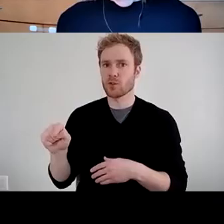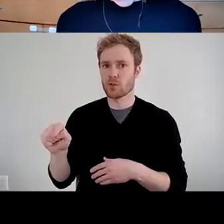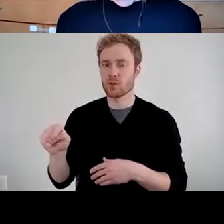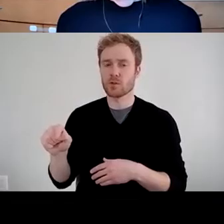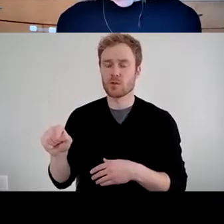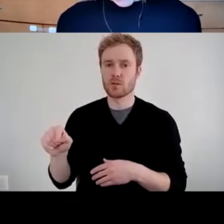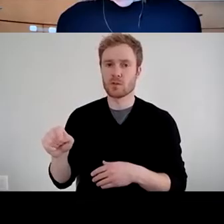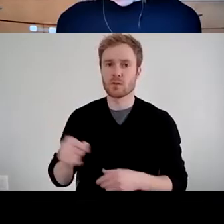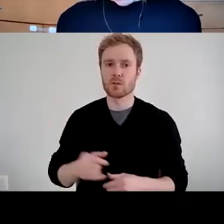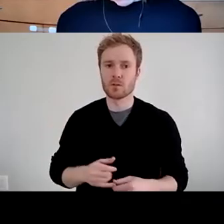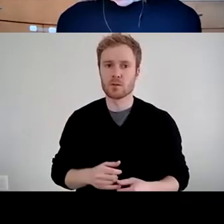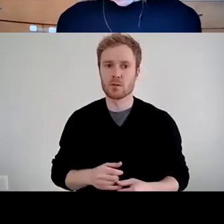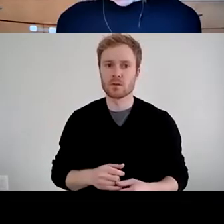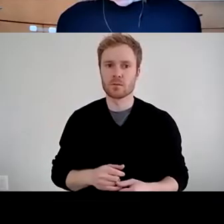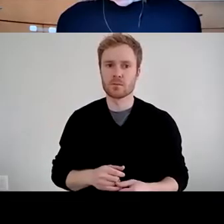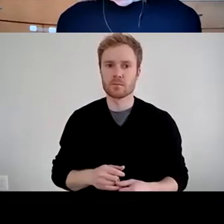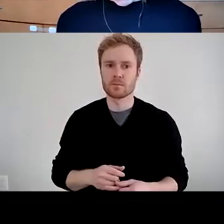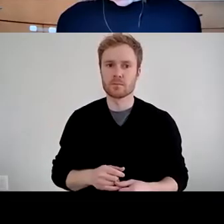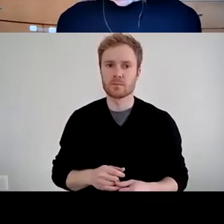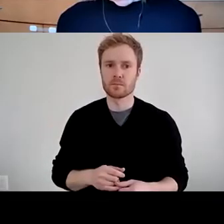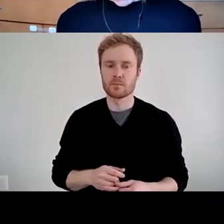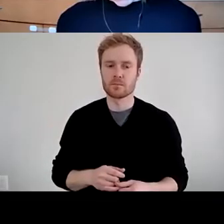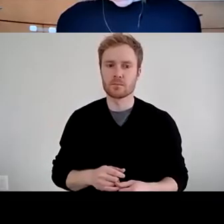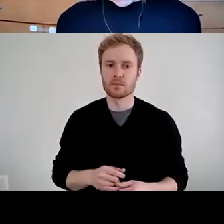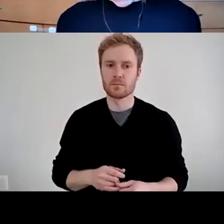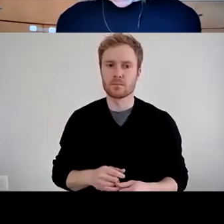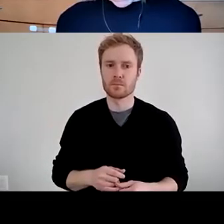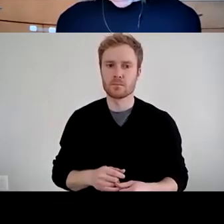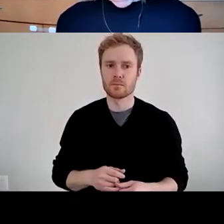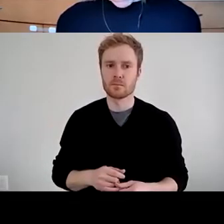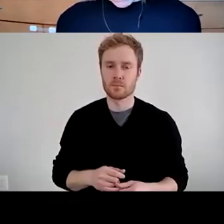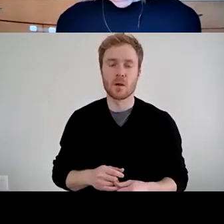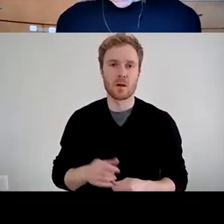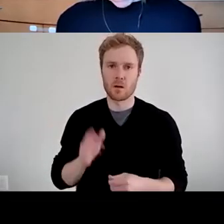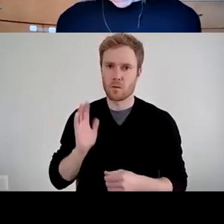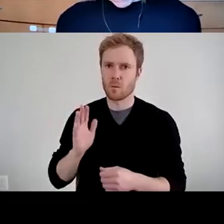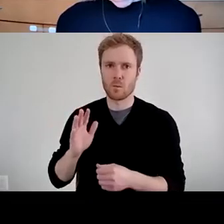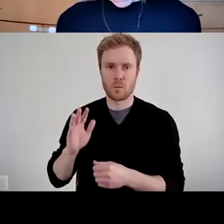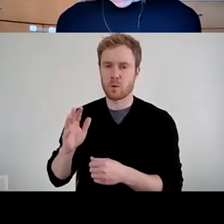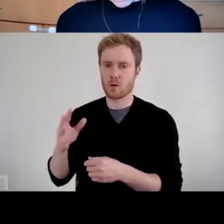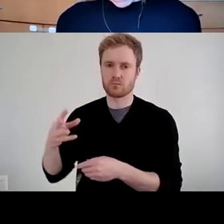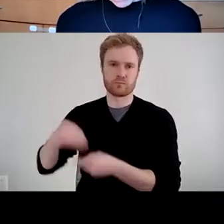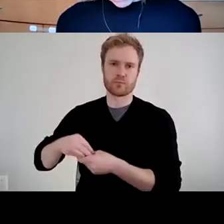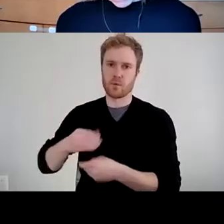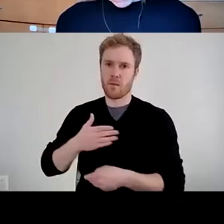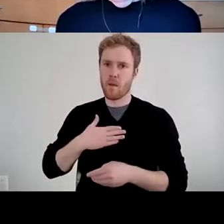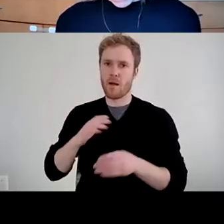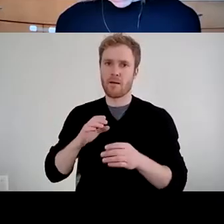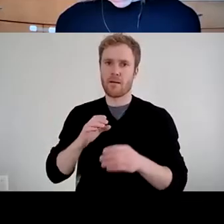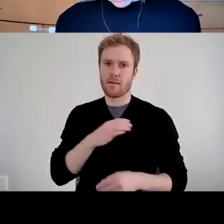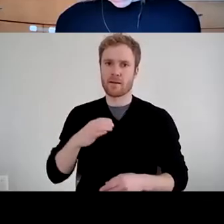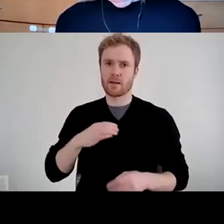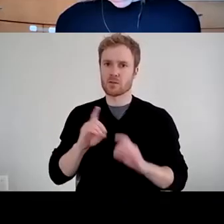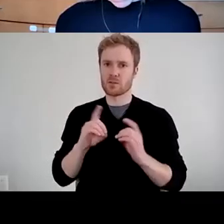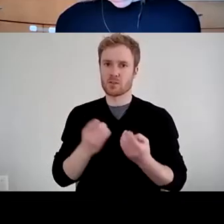Hey, Mr. Chair. Yes, Councilman Burgess. I've just started to hear echoes about this, Councilman